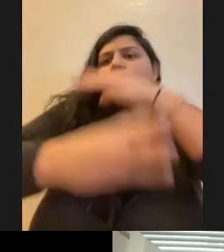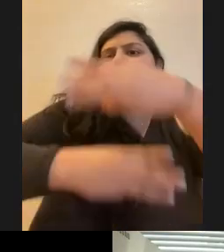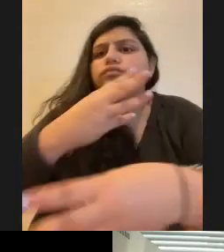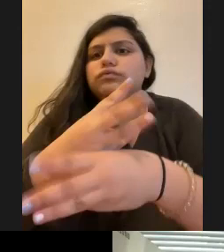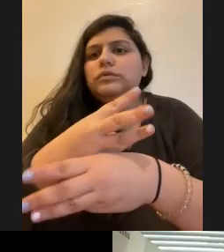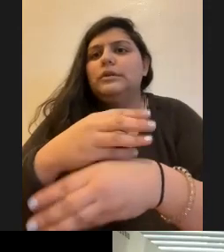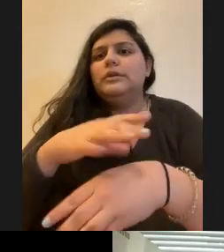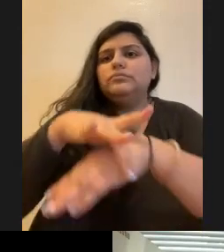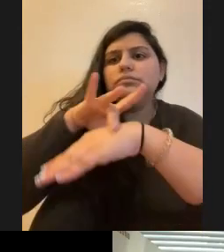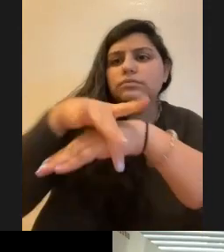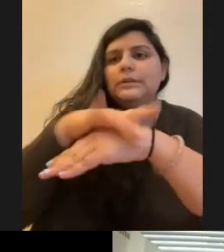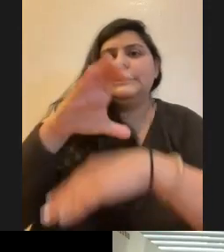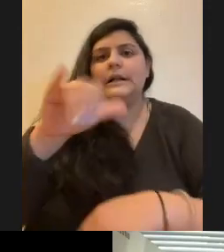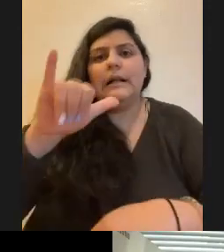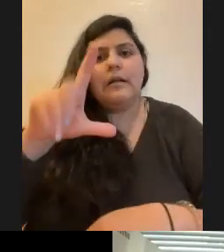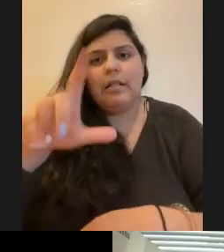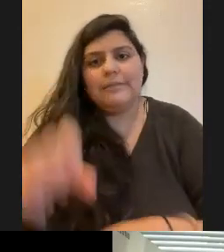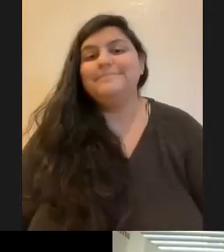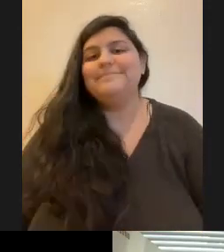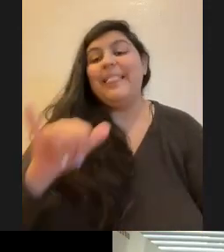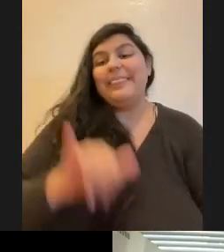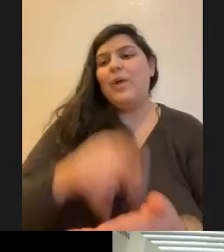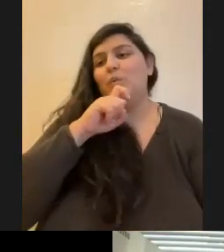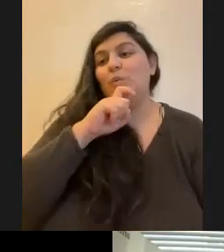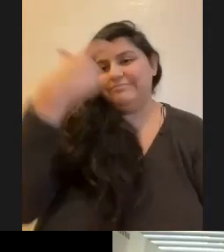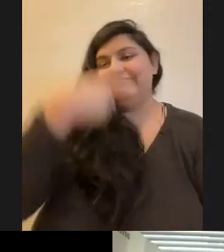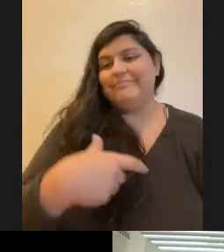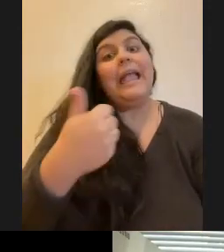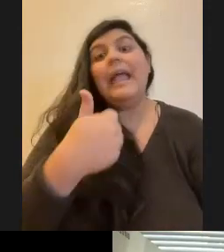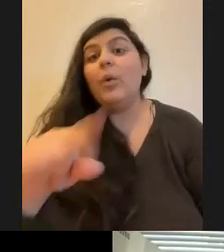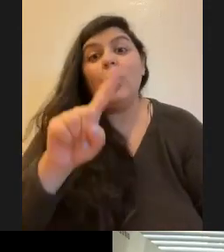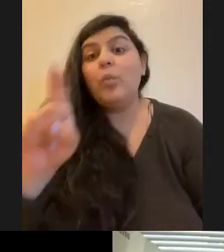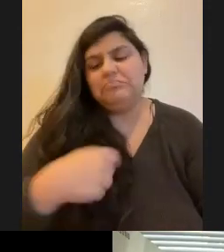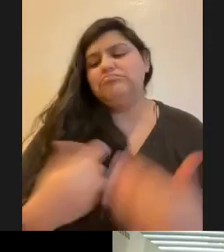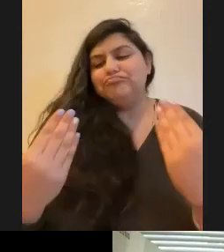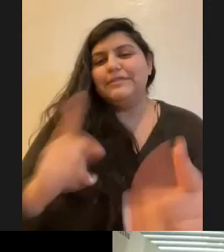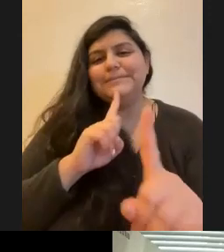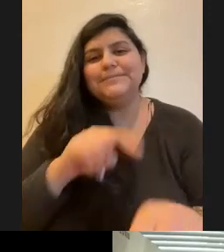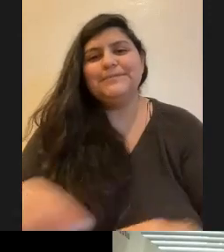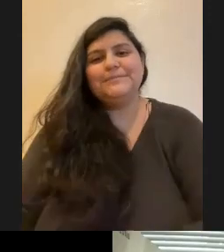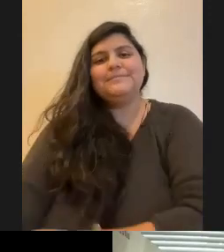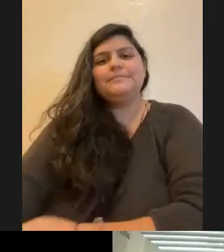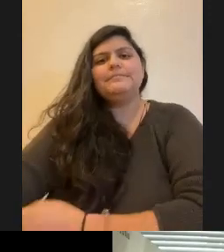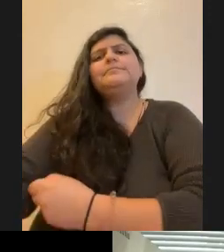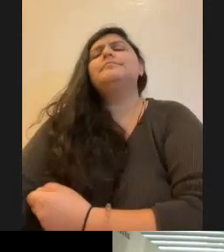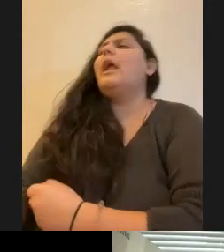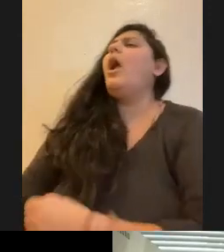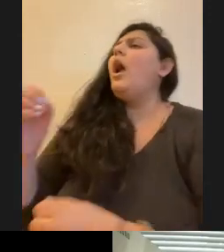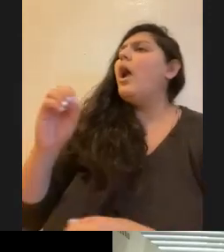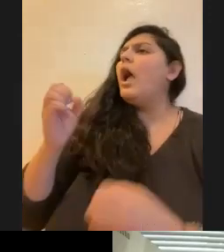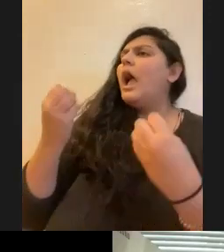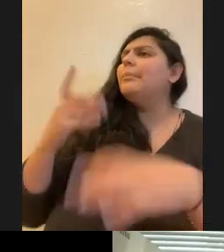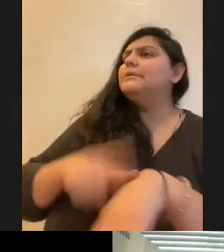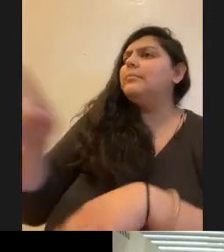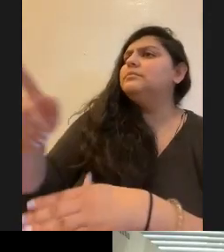Yeah, that's me. So if anyone has any questions, I'd be happy to take them. Great. How much time do you spend in Antarctica in a given